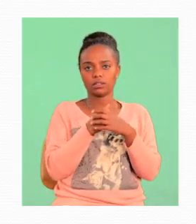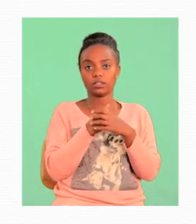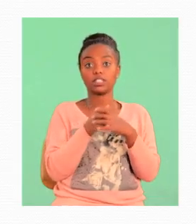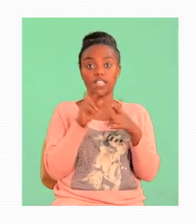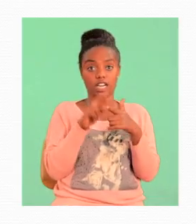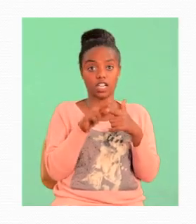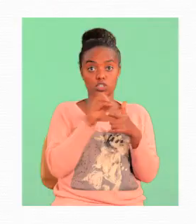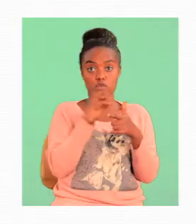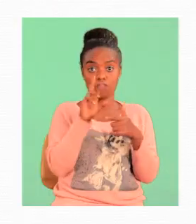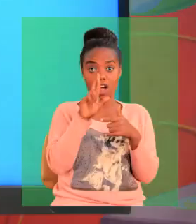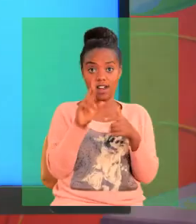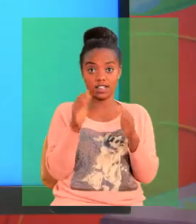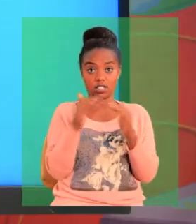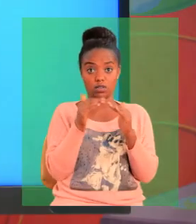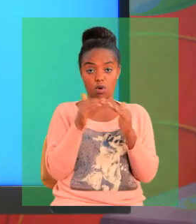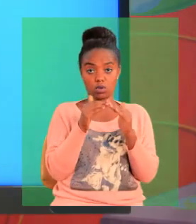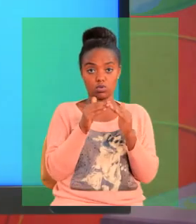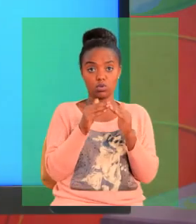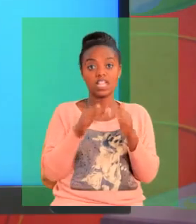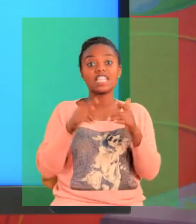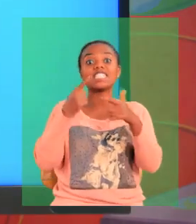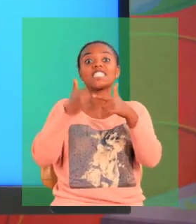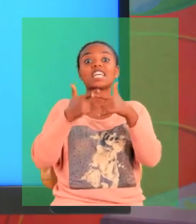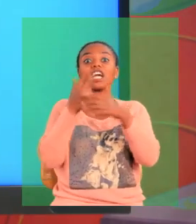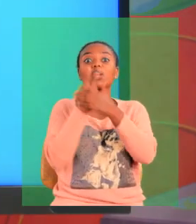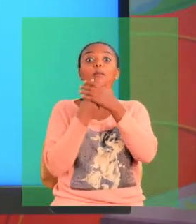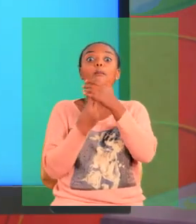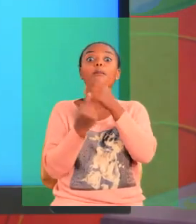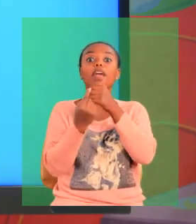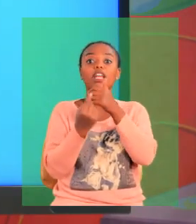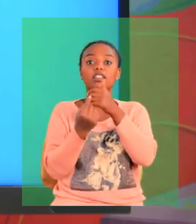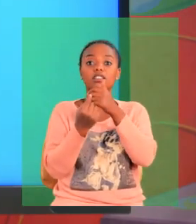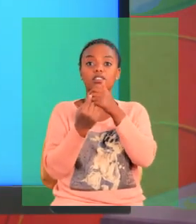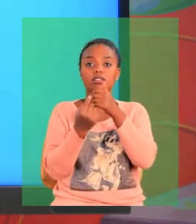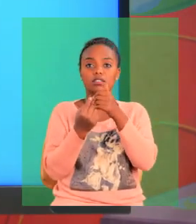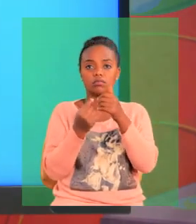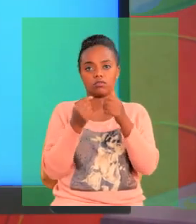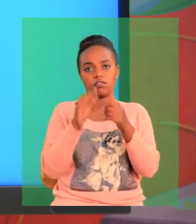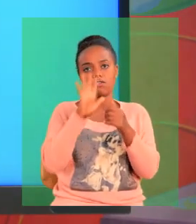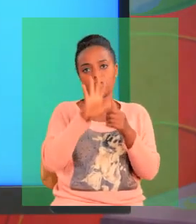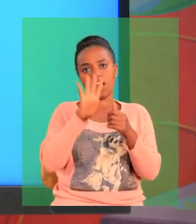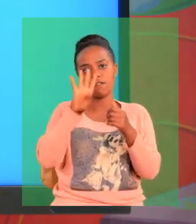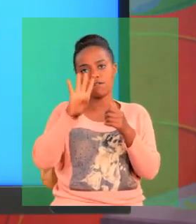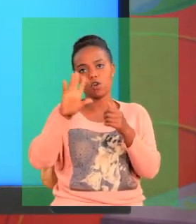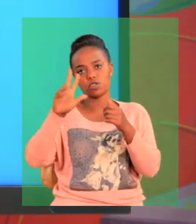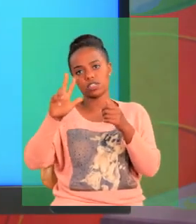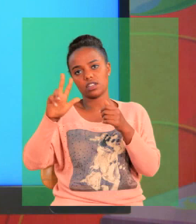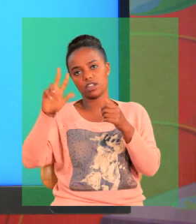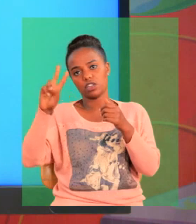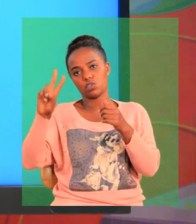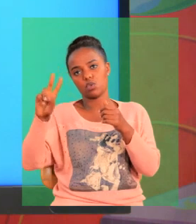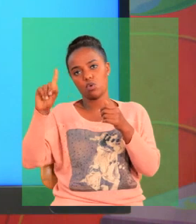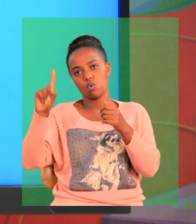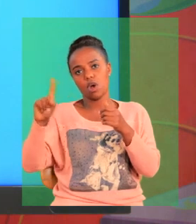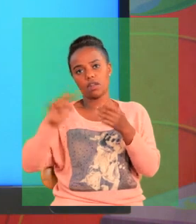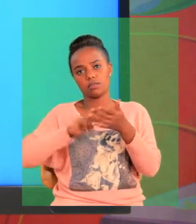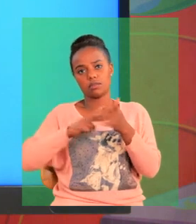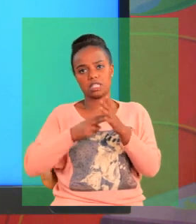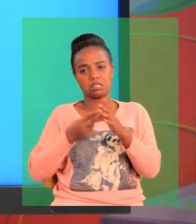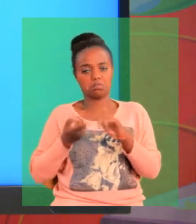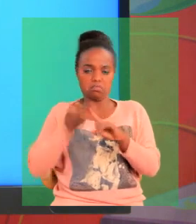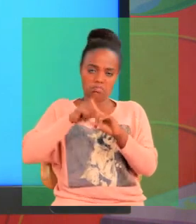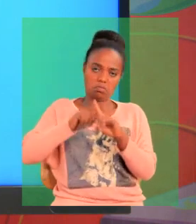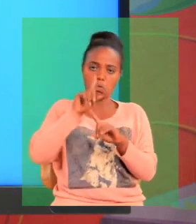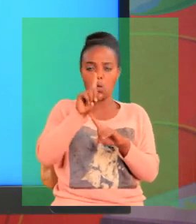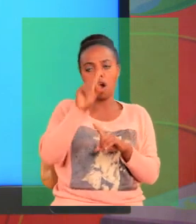The range of R will be set of second ordered pair. Second order pair 5, 4, 3, 2, 1. That means it is 1, 2,